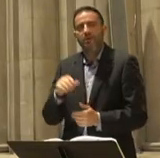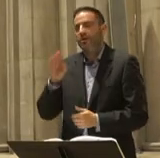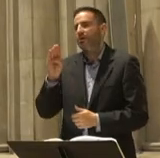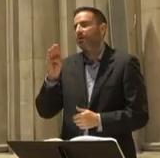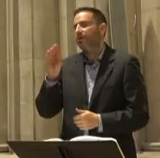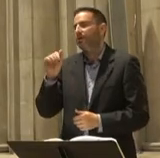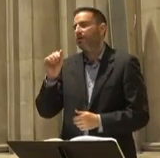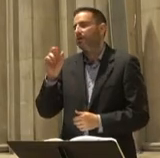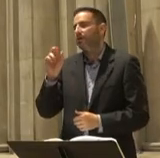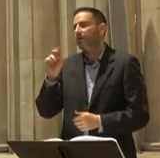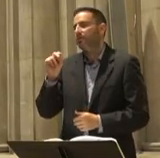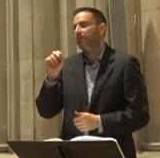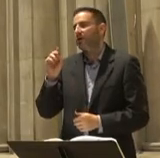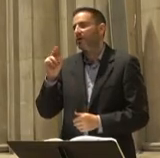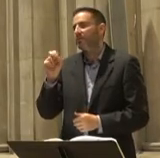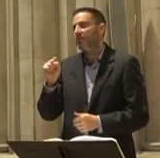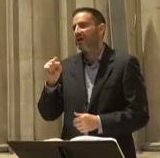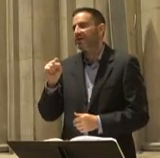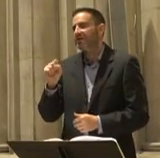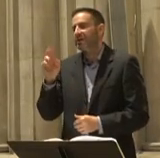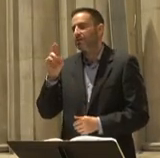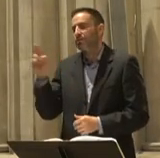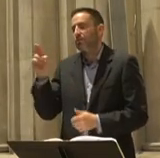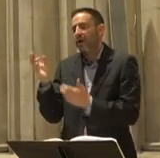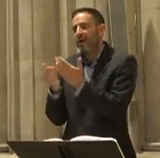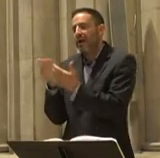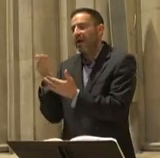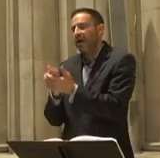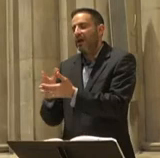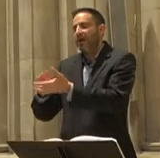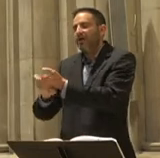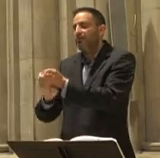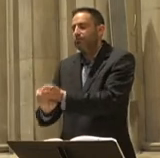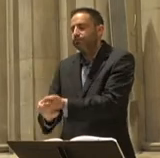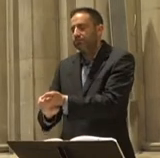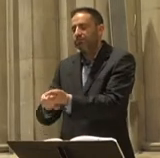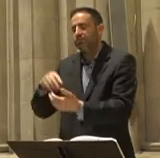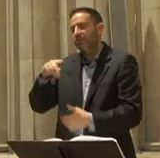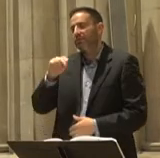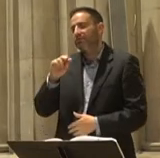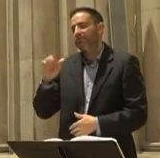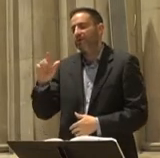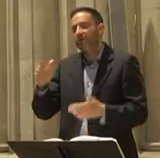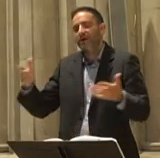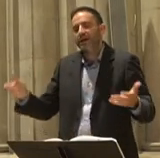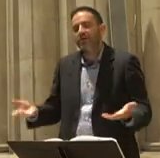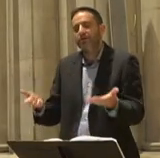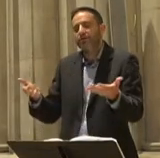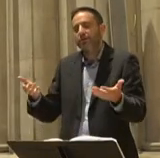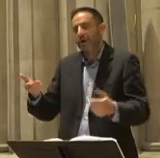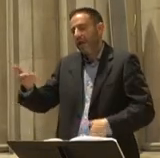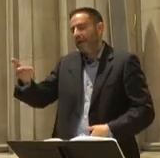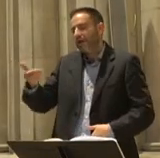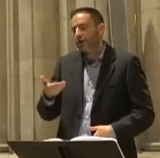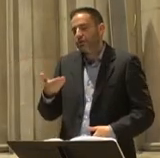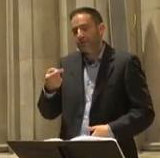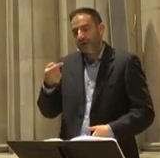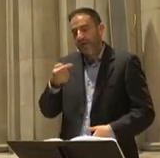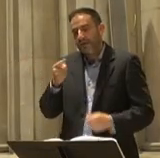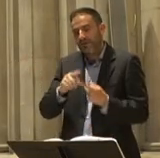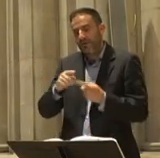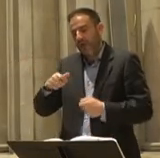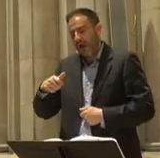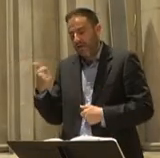Barnabas stretched forth his right hand and took Paul by the right hand and introduced him to the others